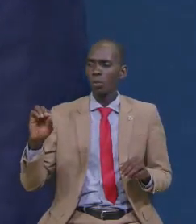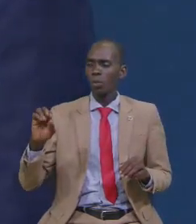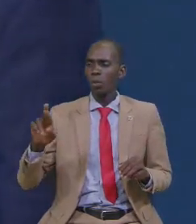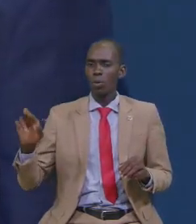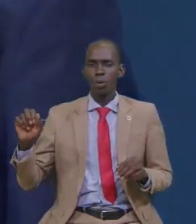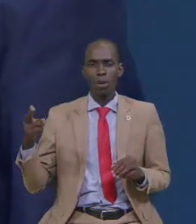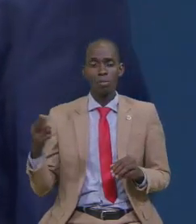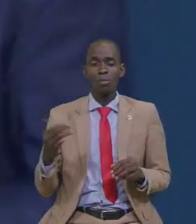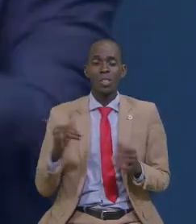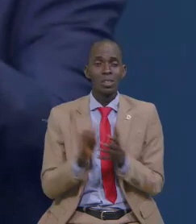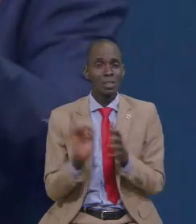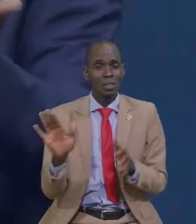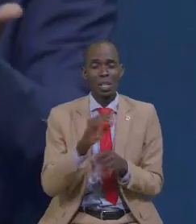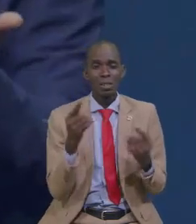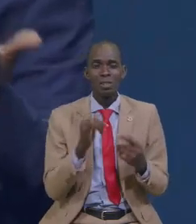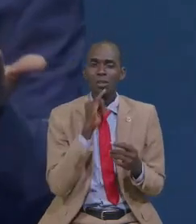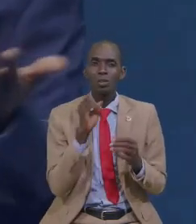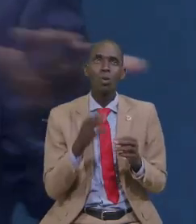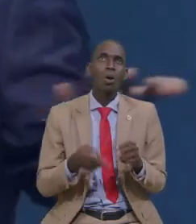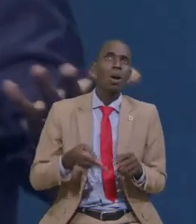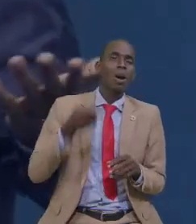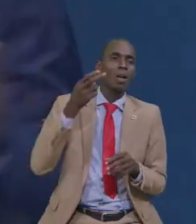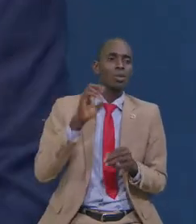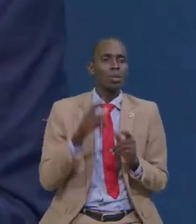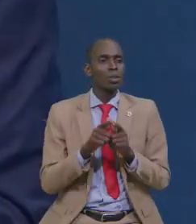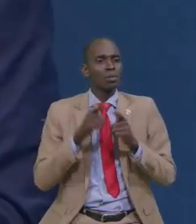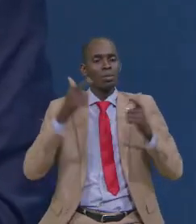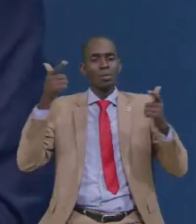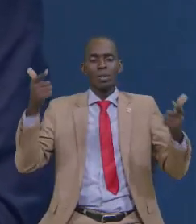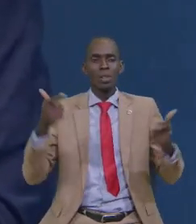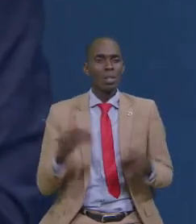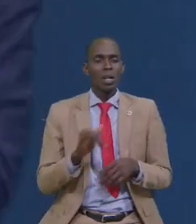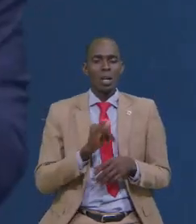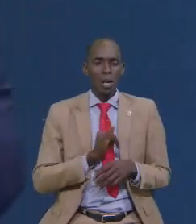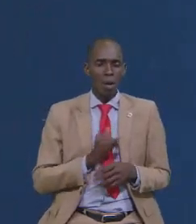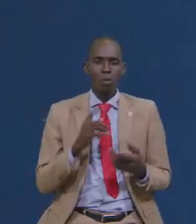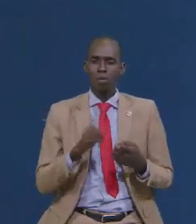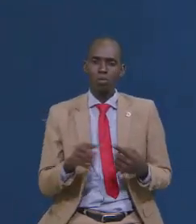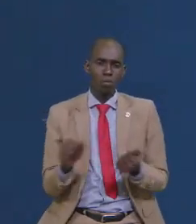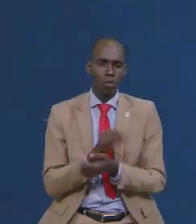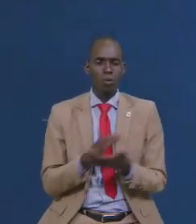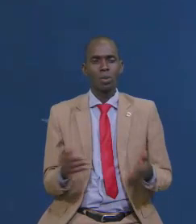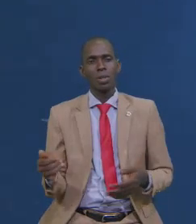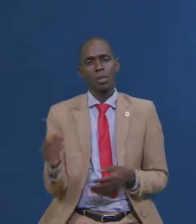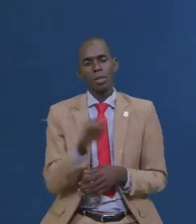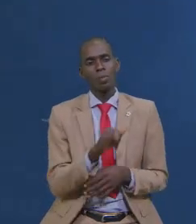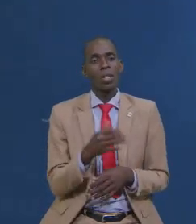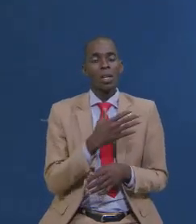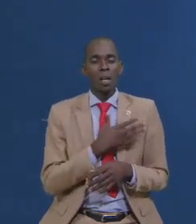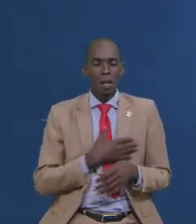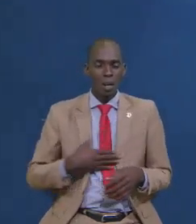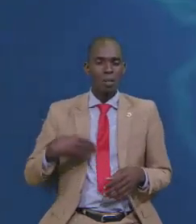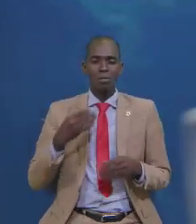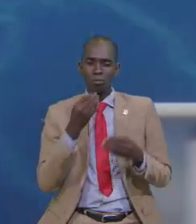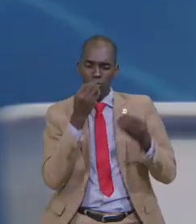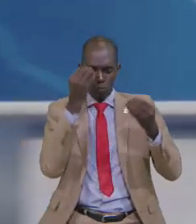them. I'm giving you information of what I want to do, Abraham. And the blessing of Abraham is